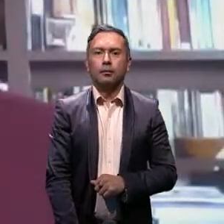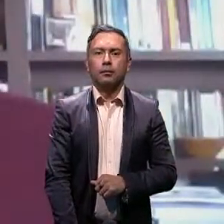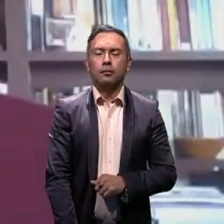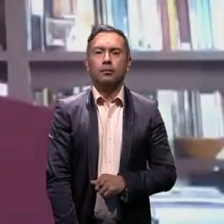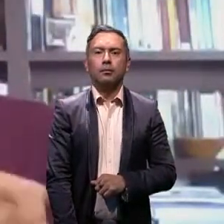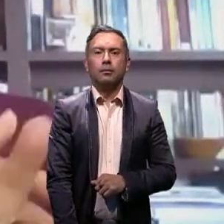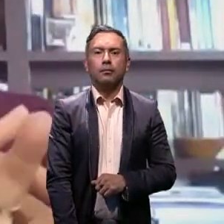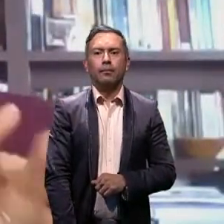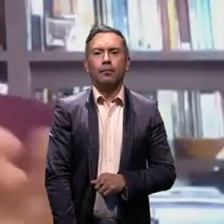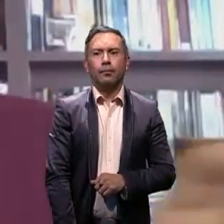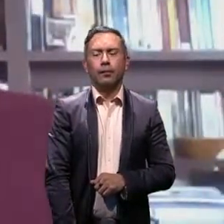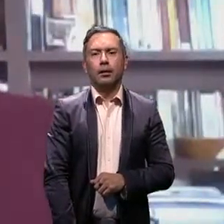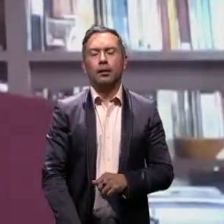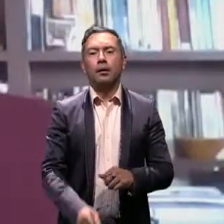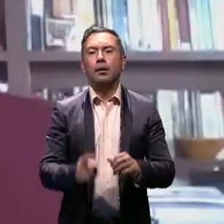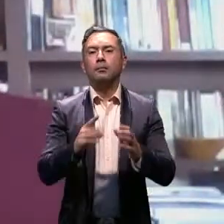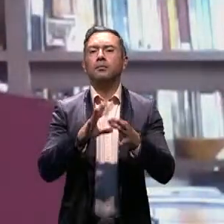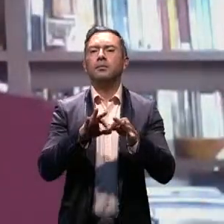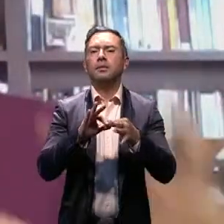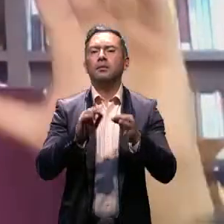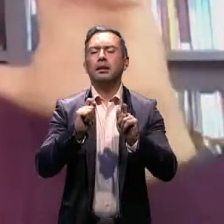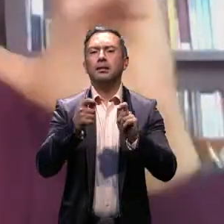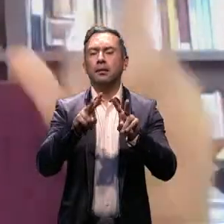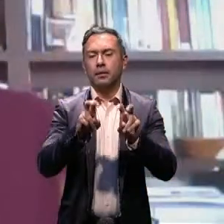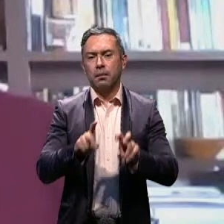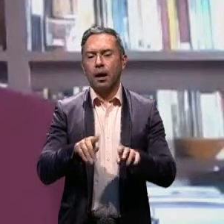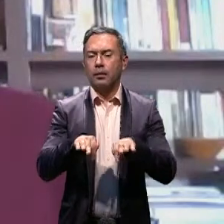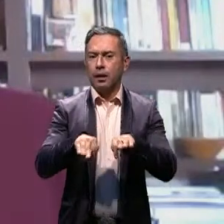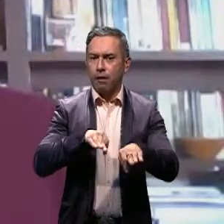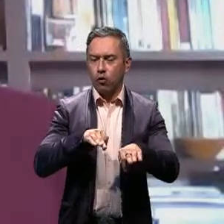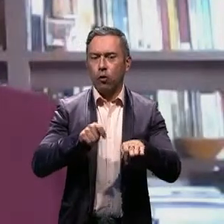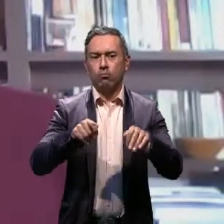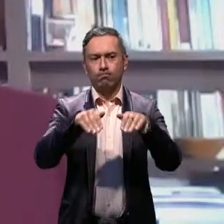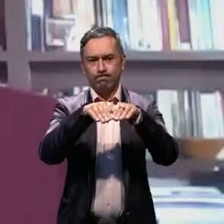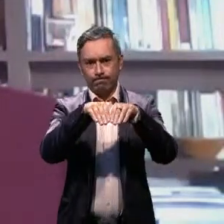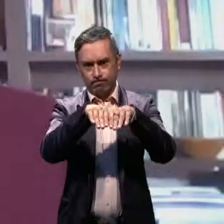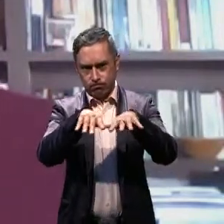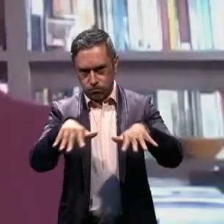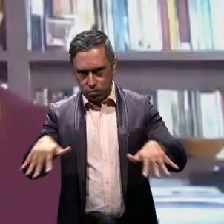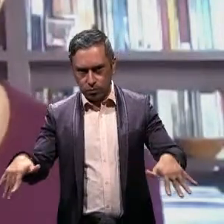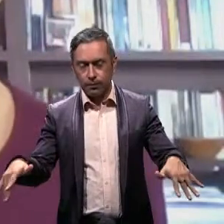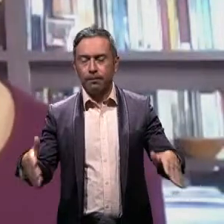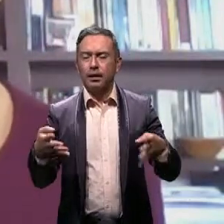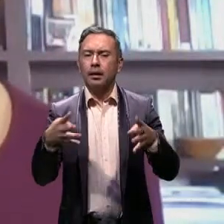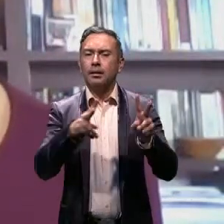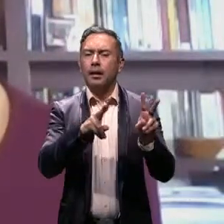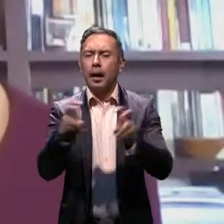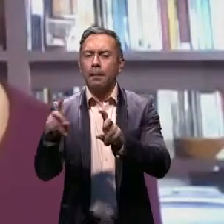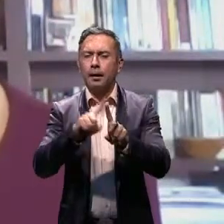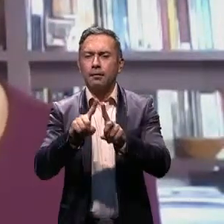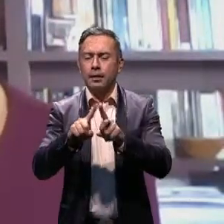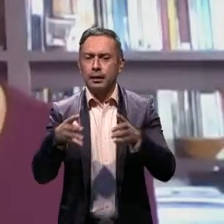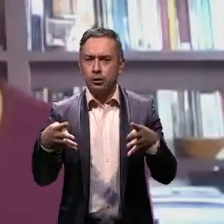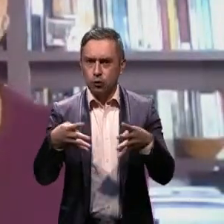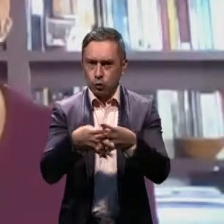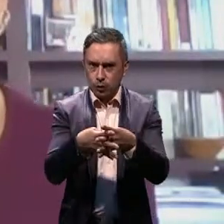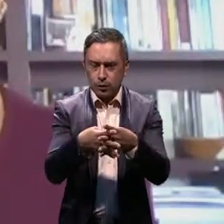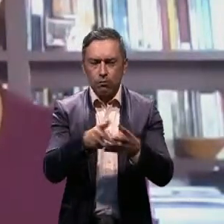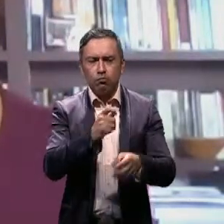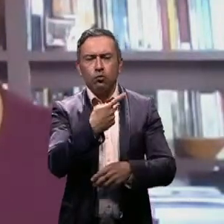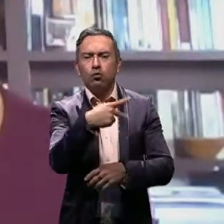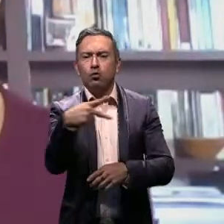And just like Mari Carmen said, it's transversal, it's intersectional, and it has to take into